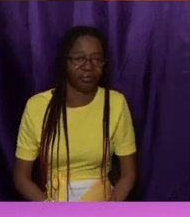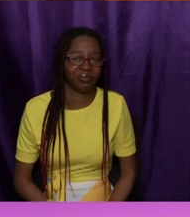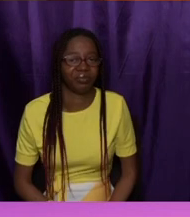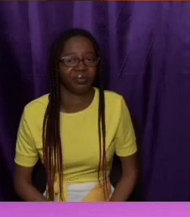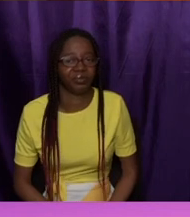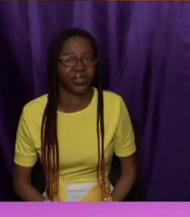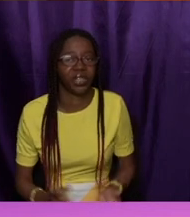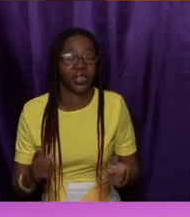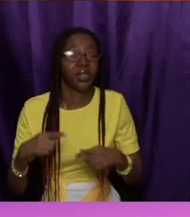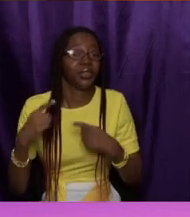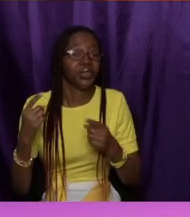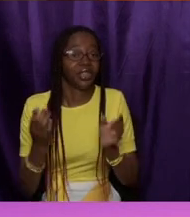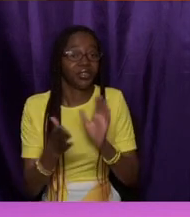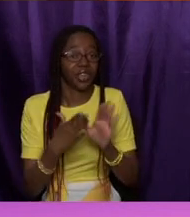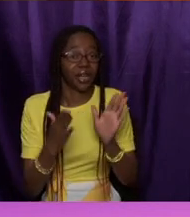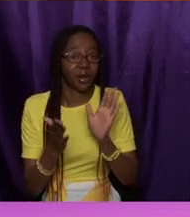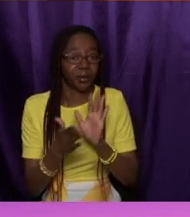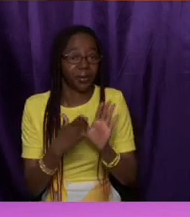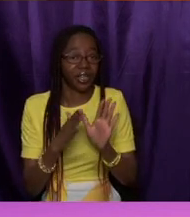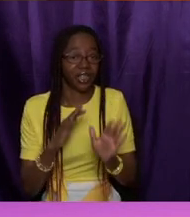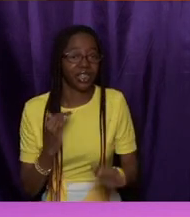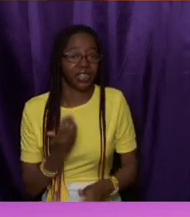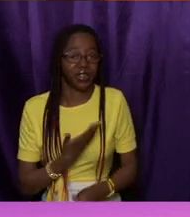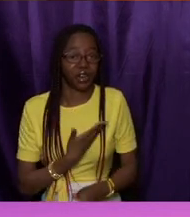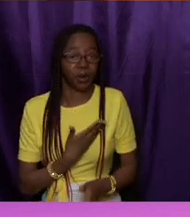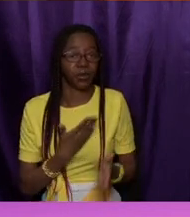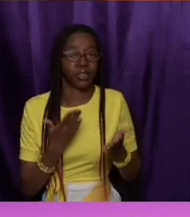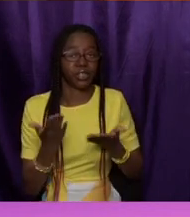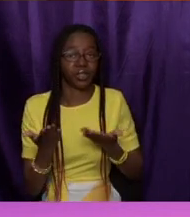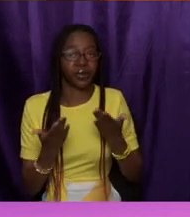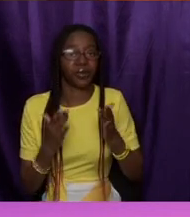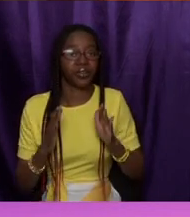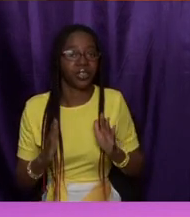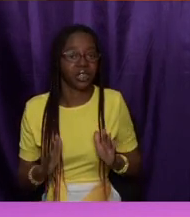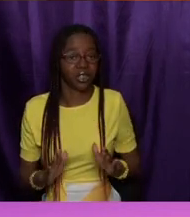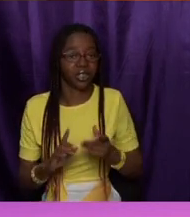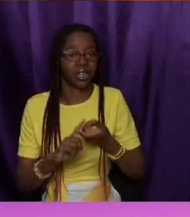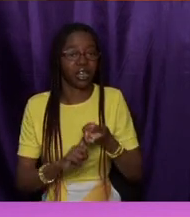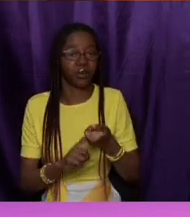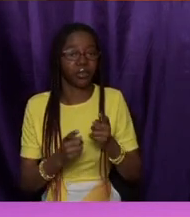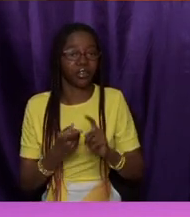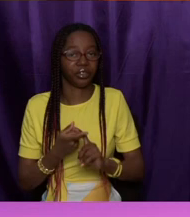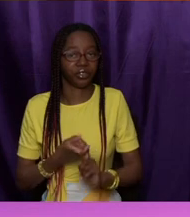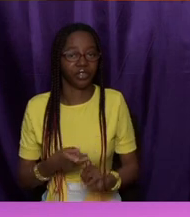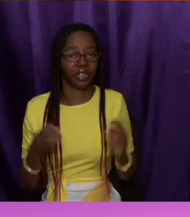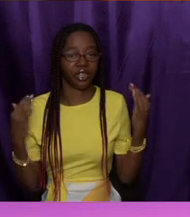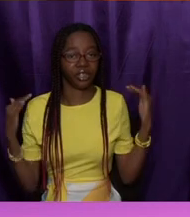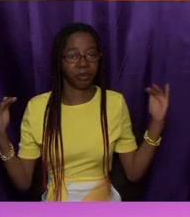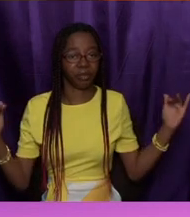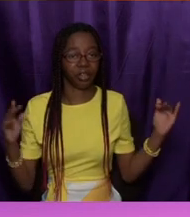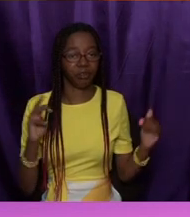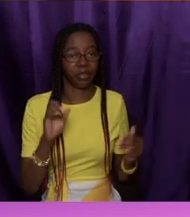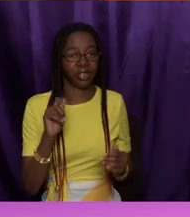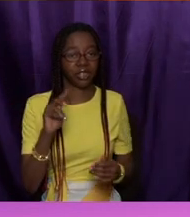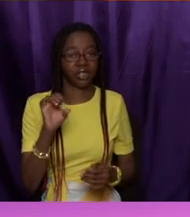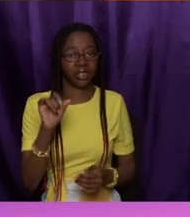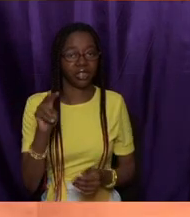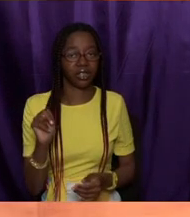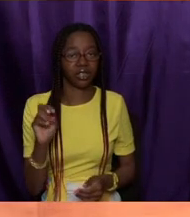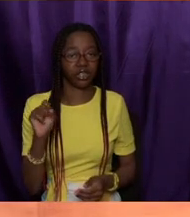Would you give God praise for our servants, our friends, the mayor of Madison, Sheila